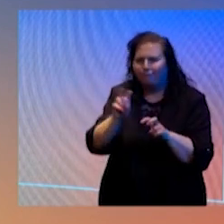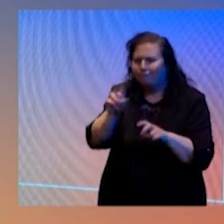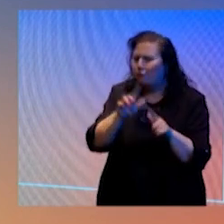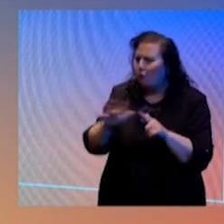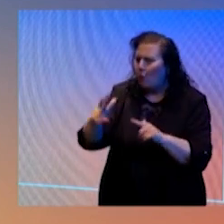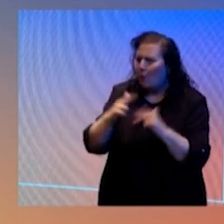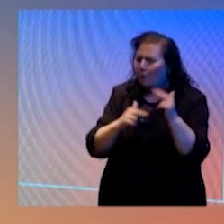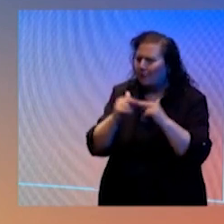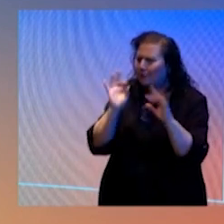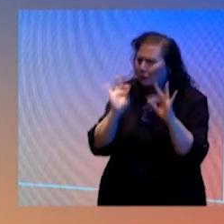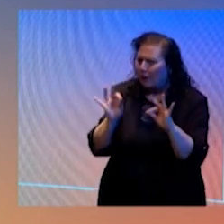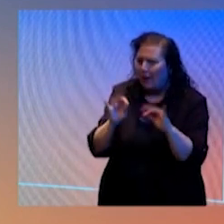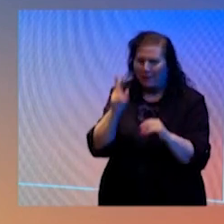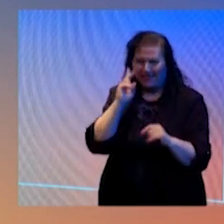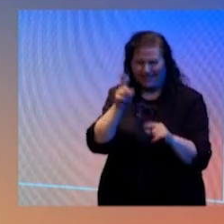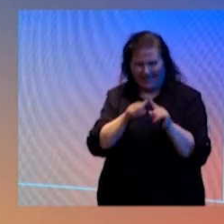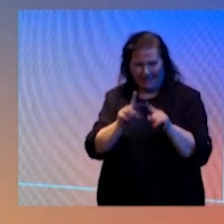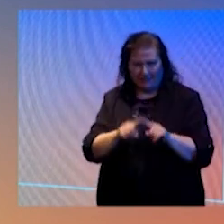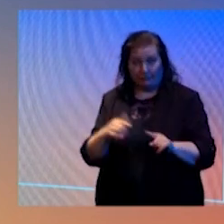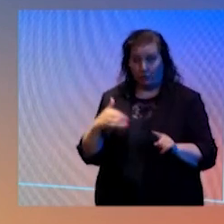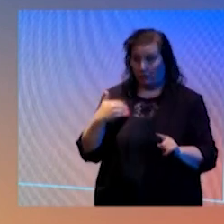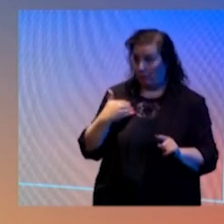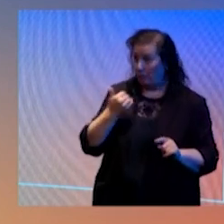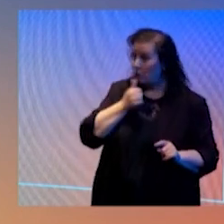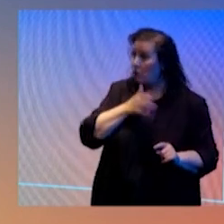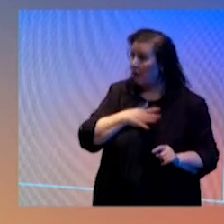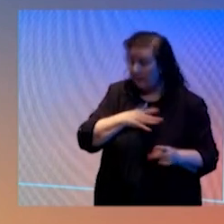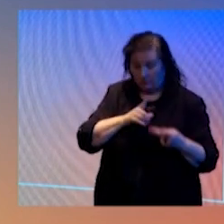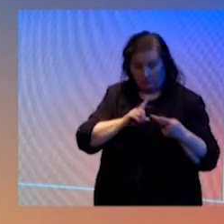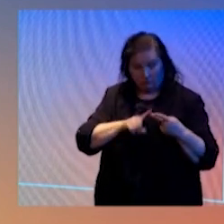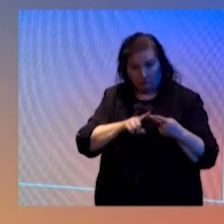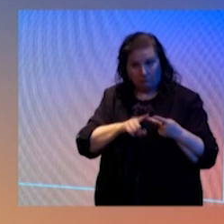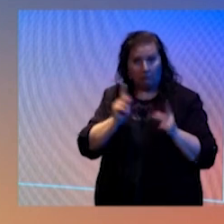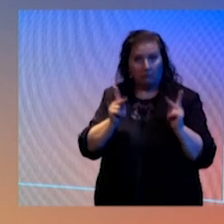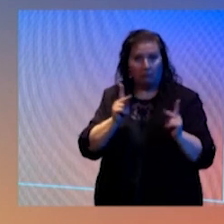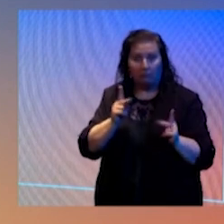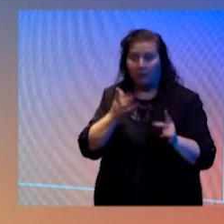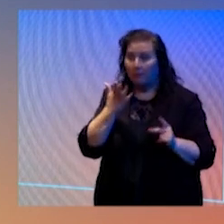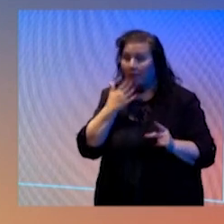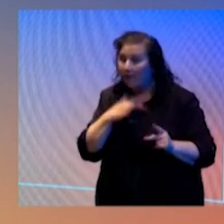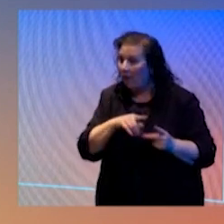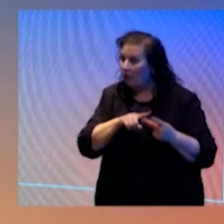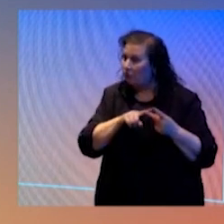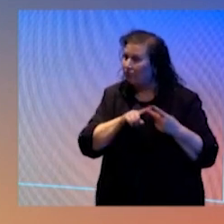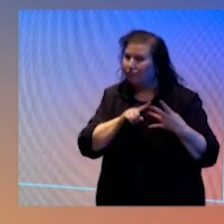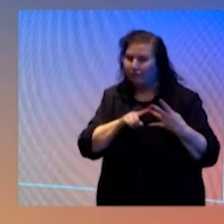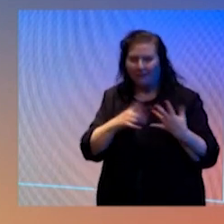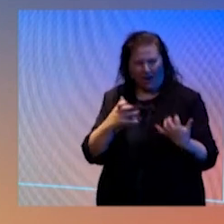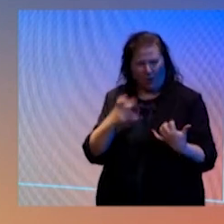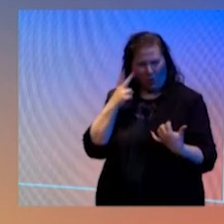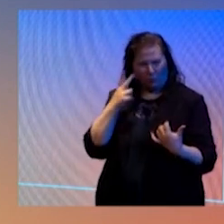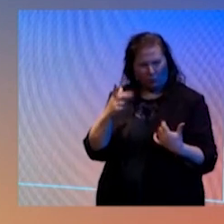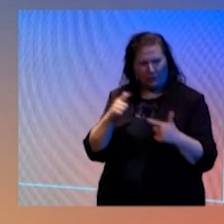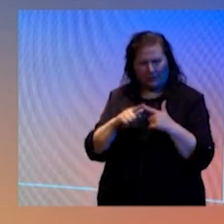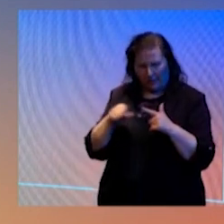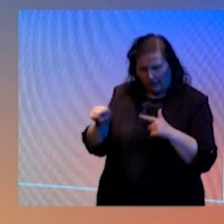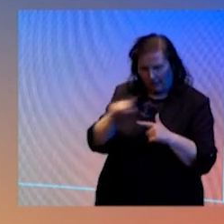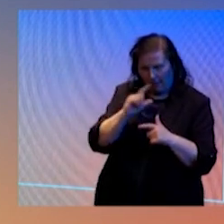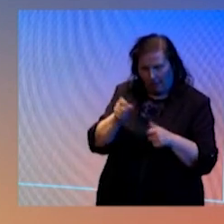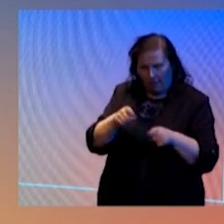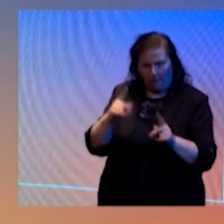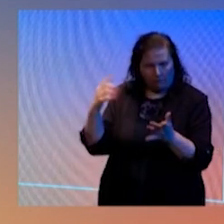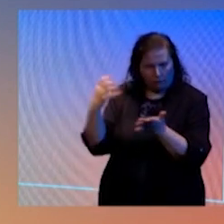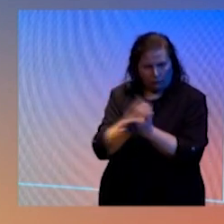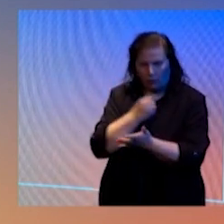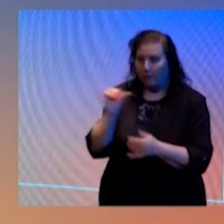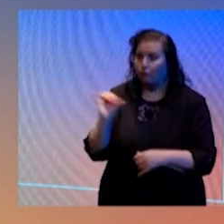but I don't see enough young women. I don't see enough people of color, and I want to make sure that they have those opportunities for